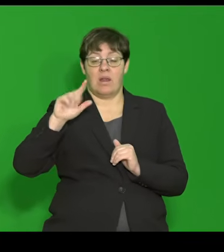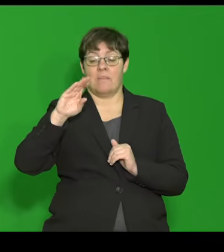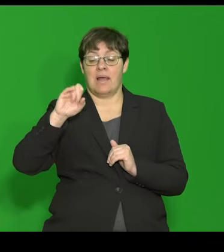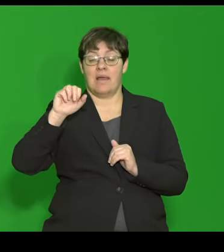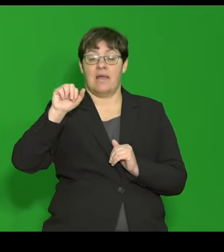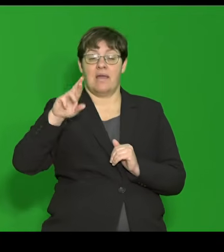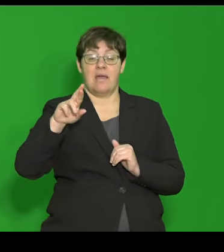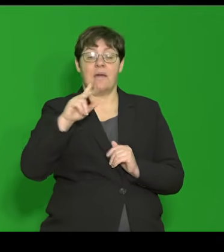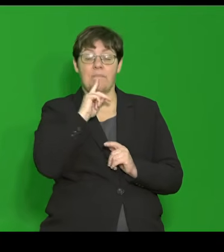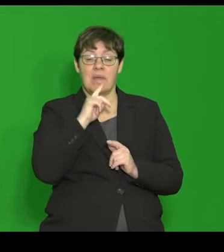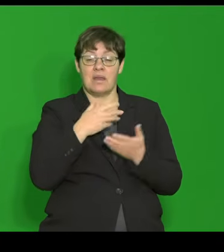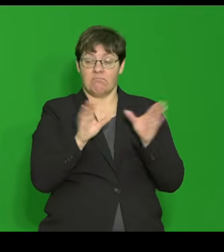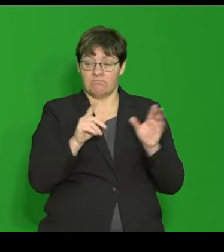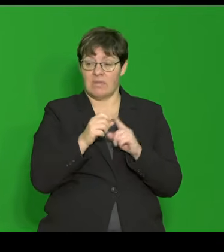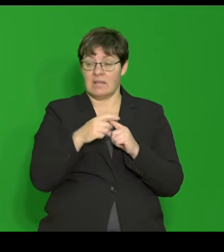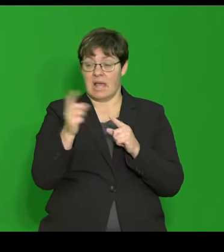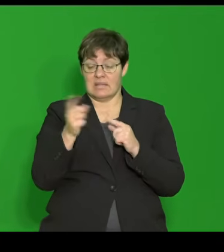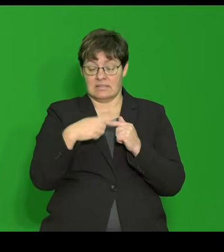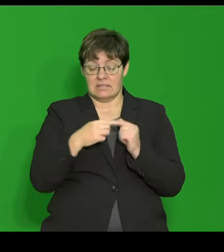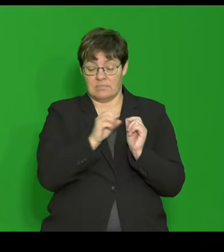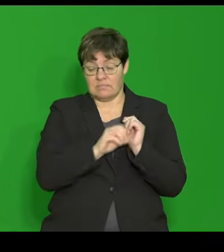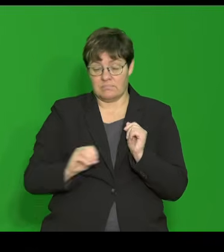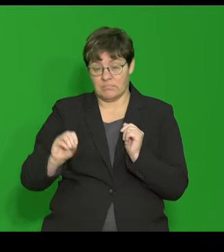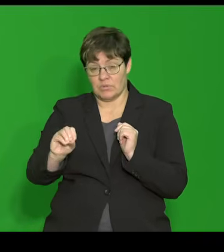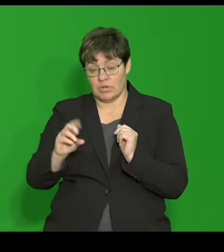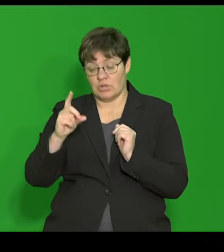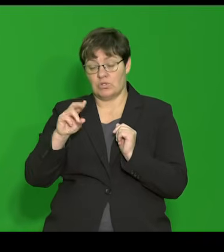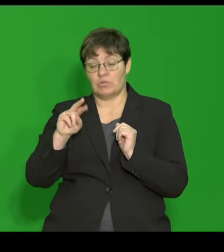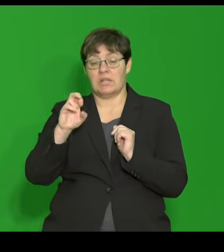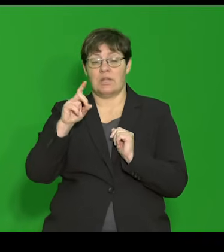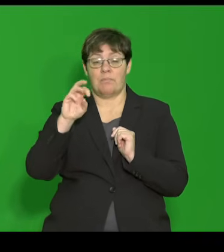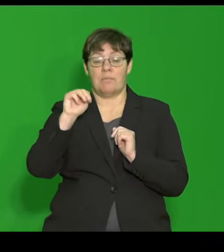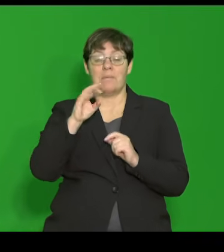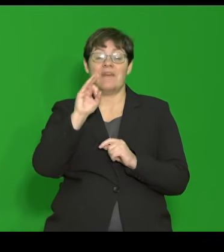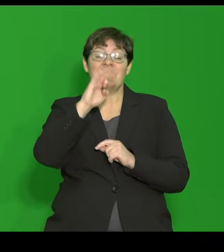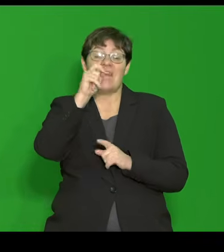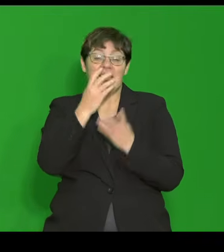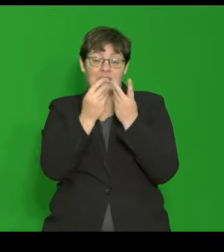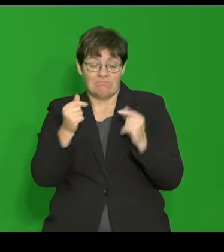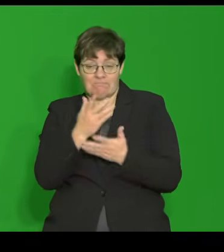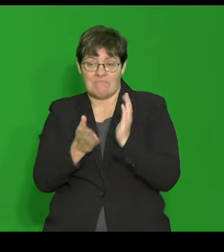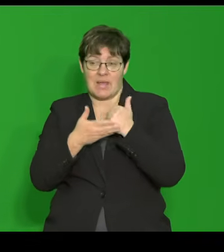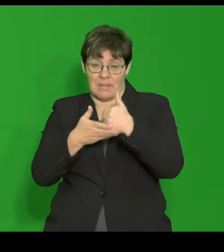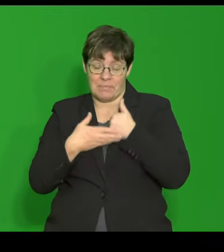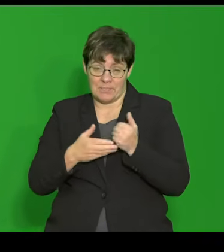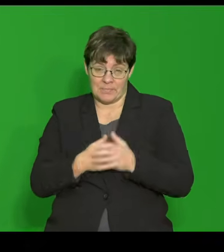which are then released via the bile duct into the duodenum that helps in fat